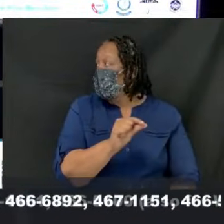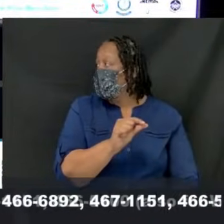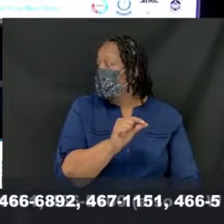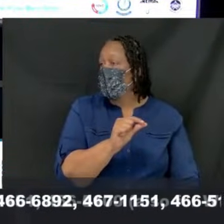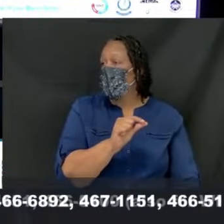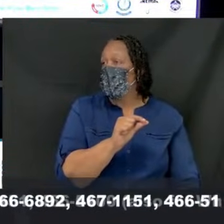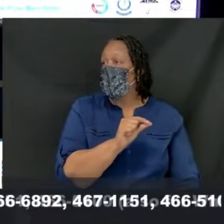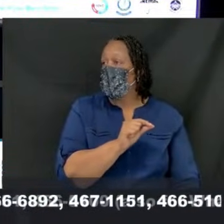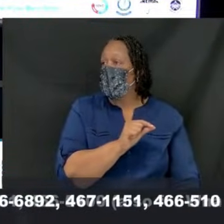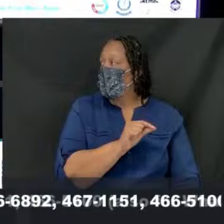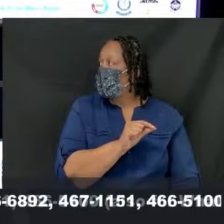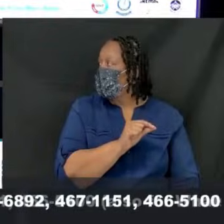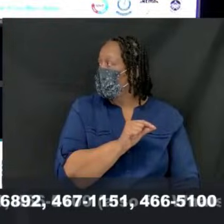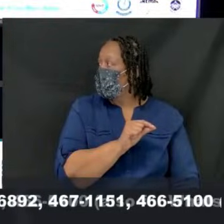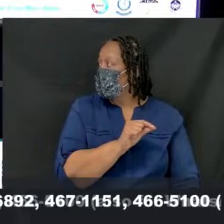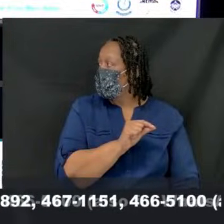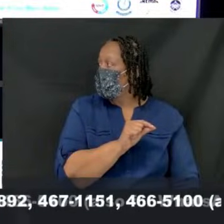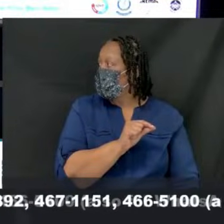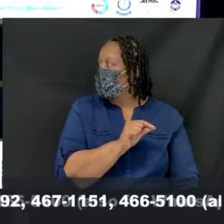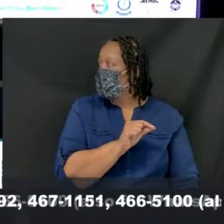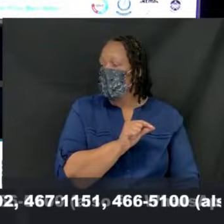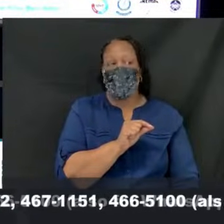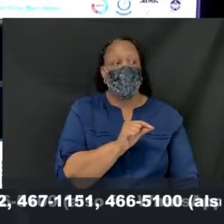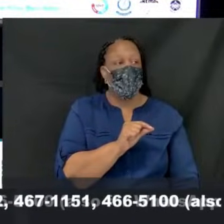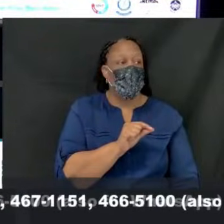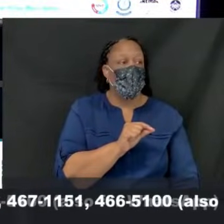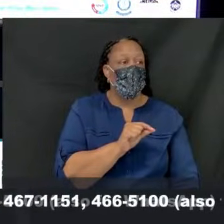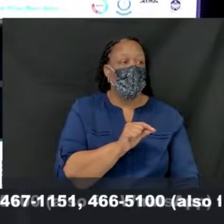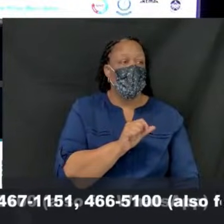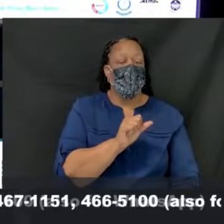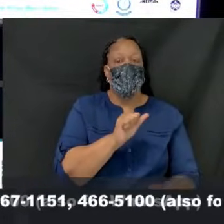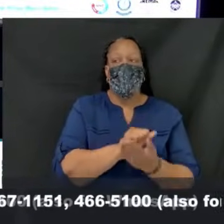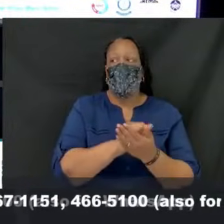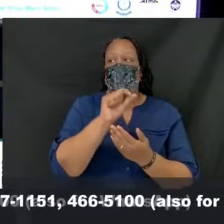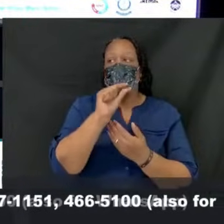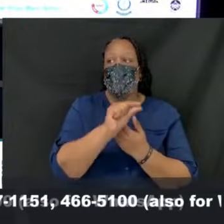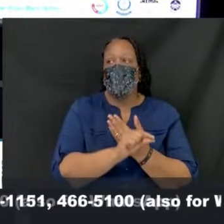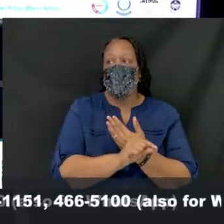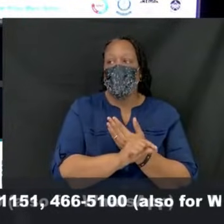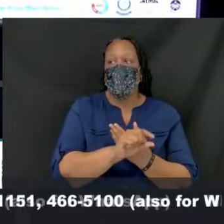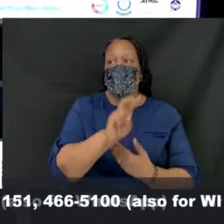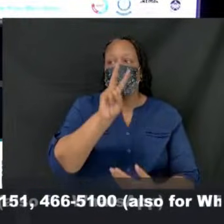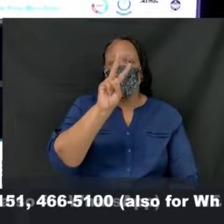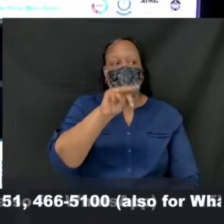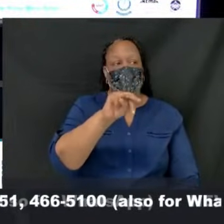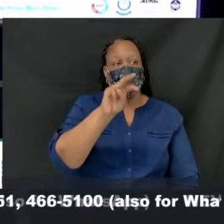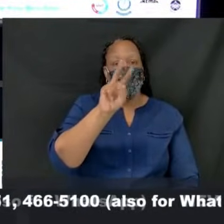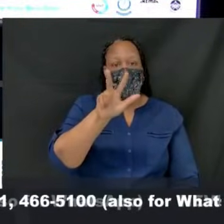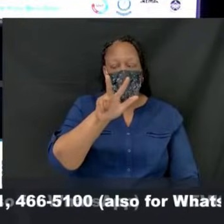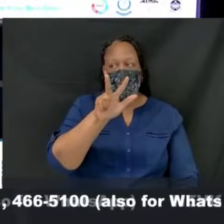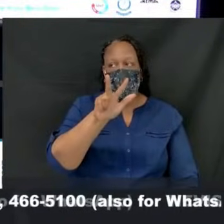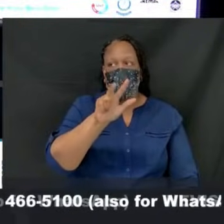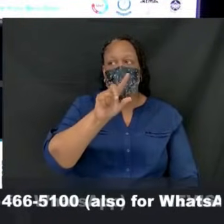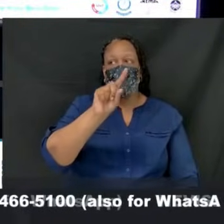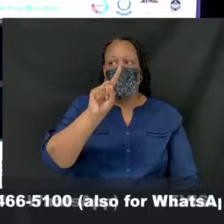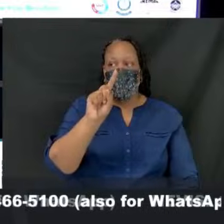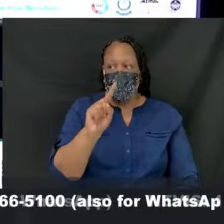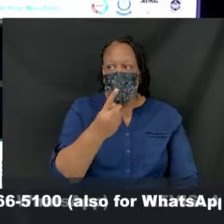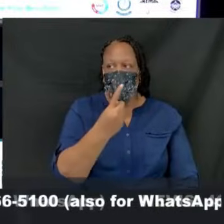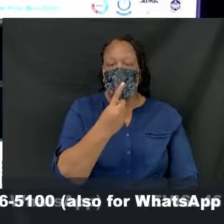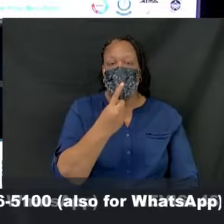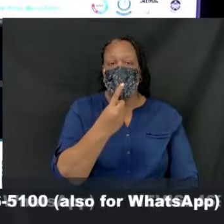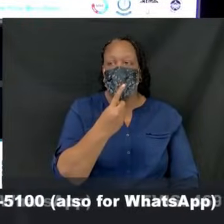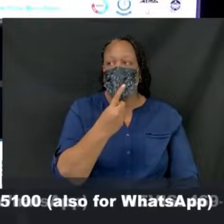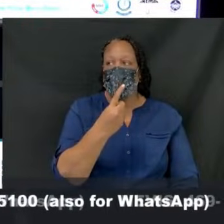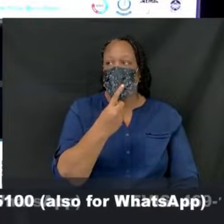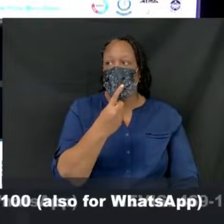I thought you had all this information in your head. August 23rd. Yeah. Is when they had their first dose? So 4 weeks from August